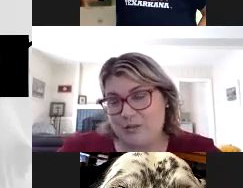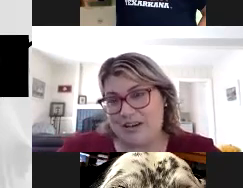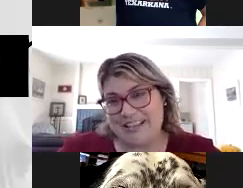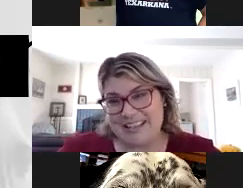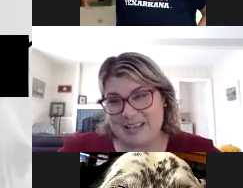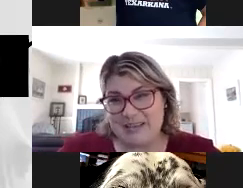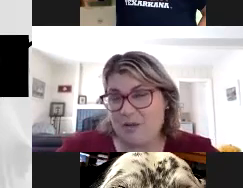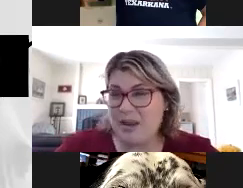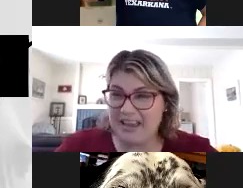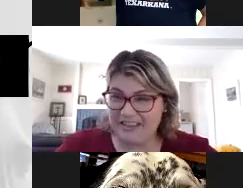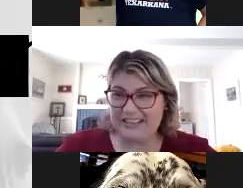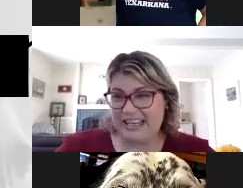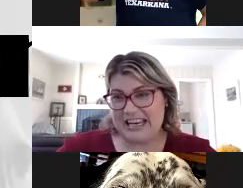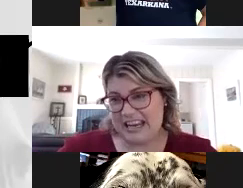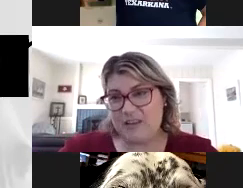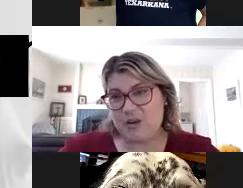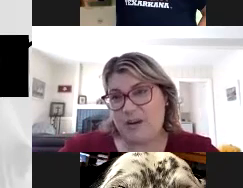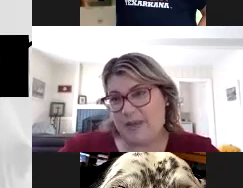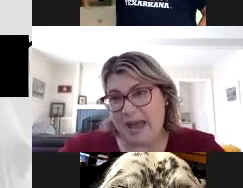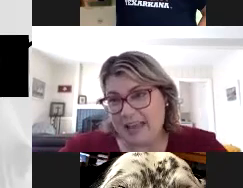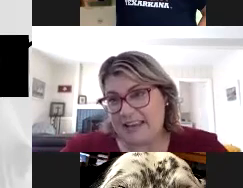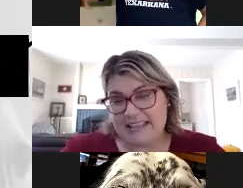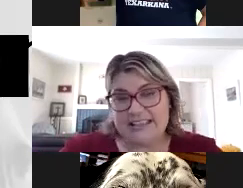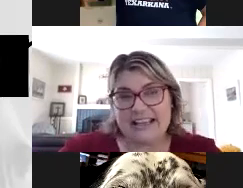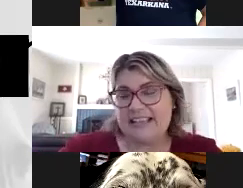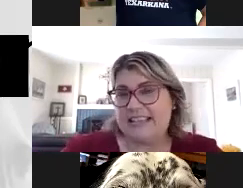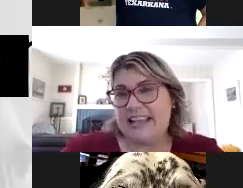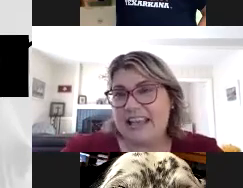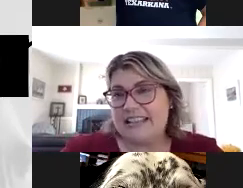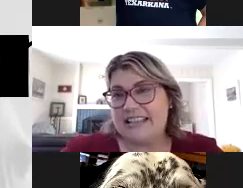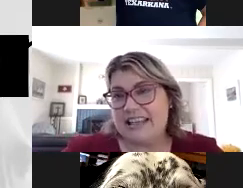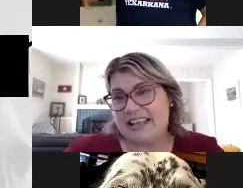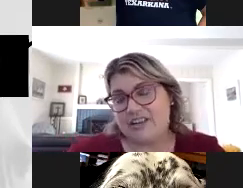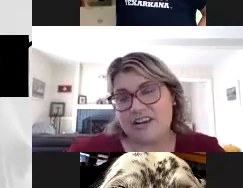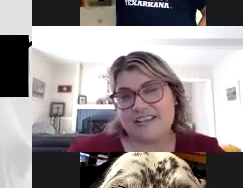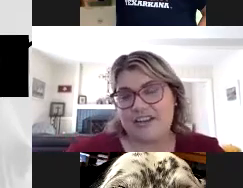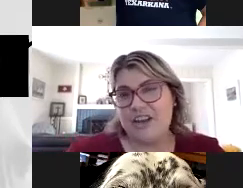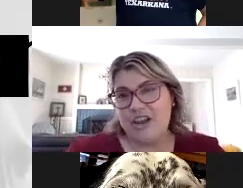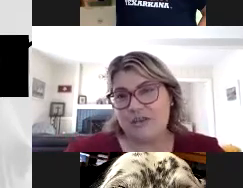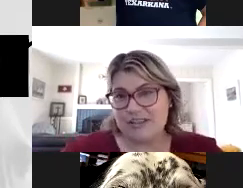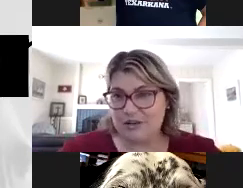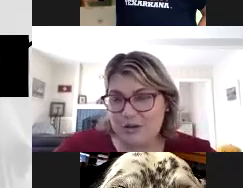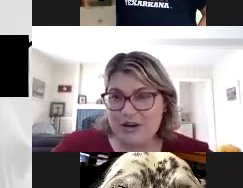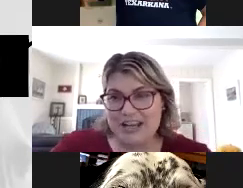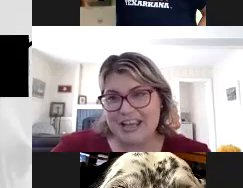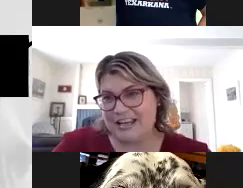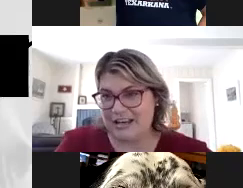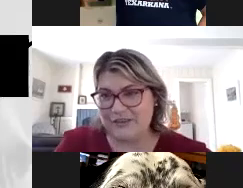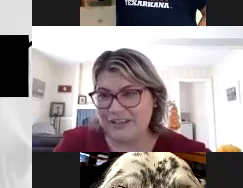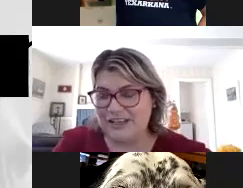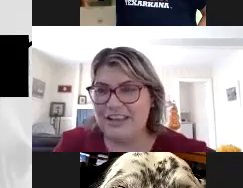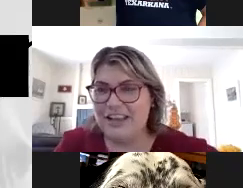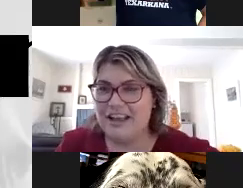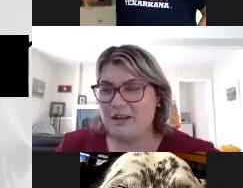result of the two-party system is that we haven't seen, even though on the ballot in Texas and in Arkansas, you'll see a Green Party candidate